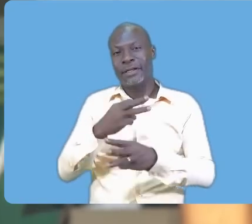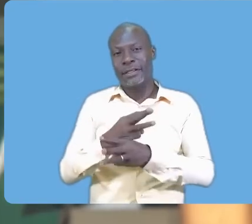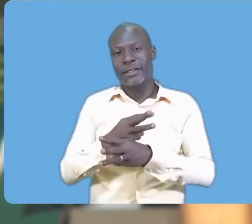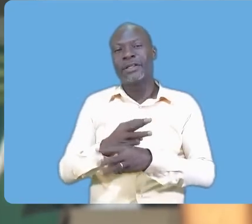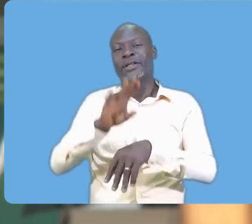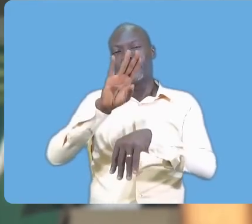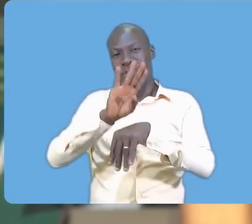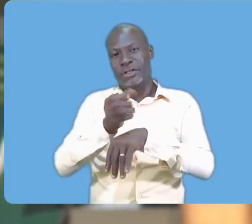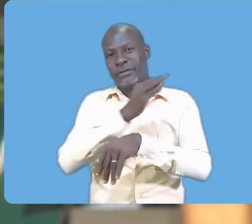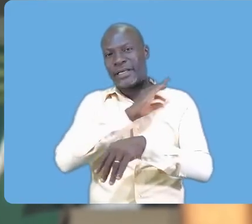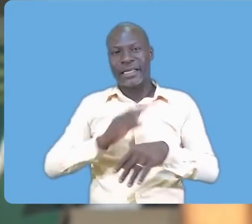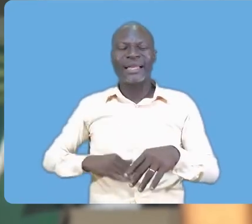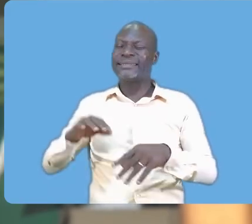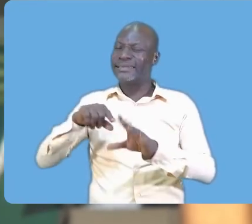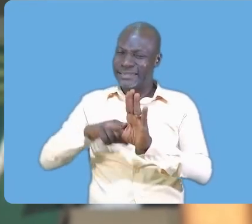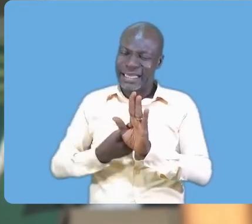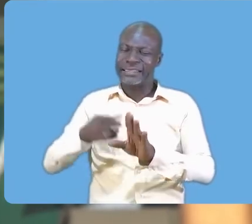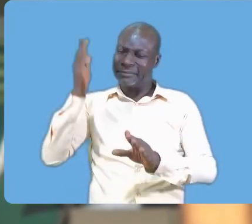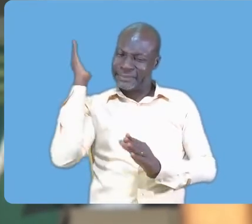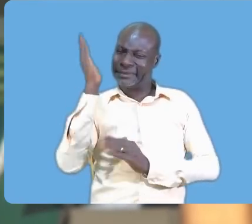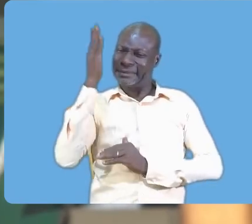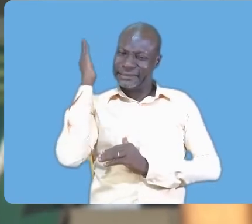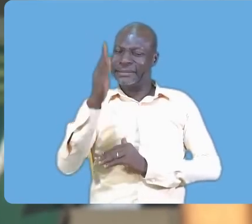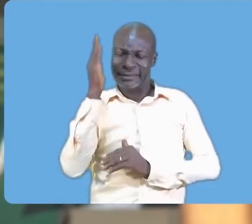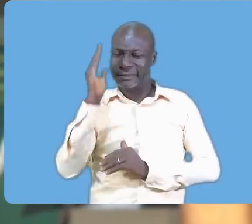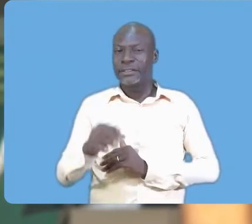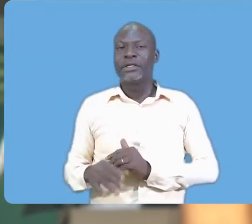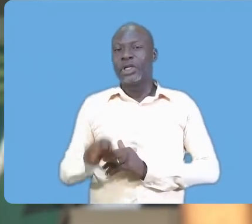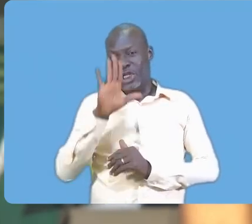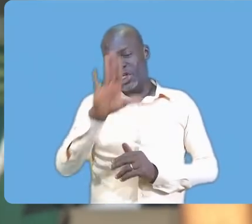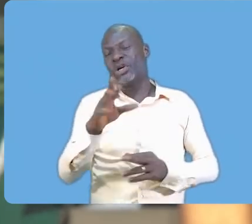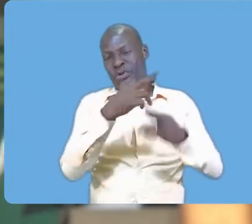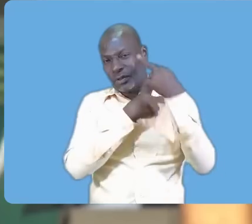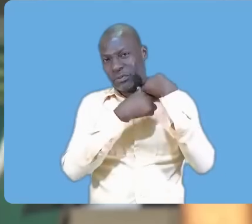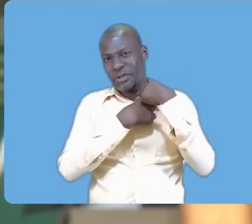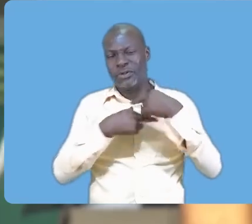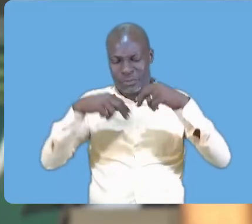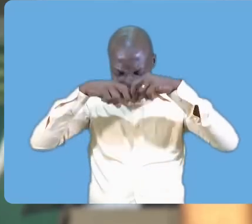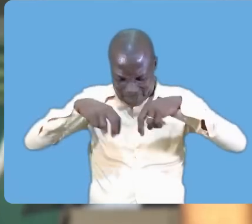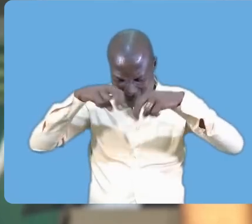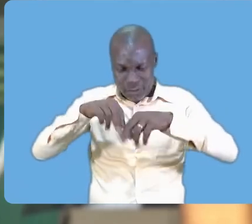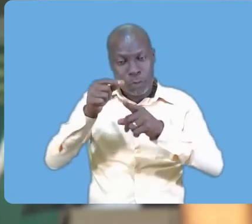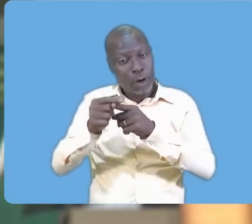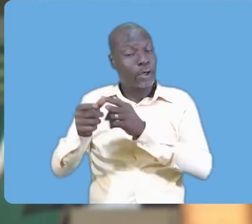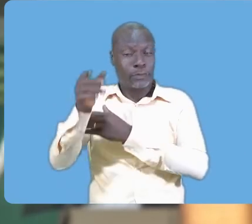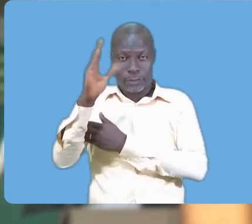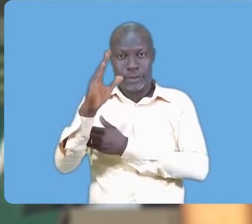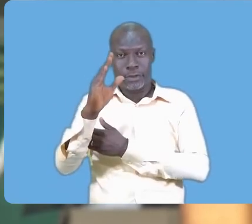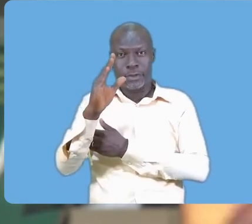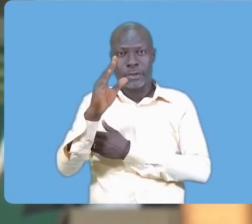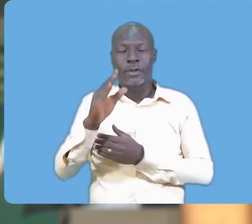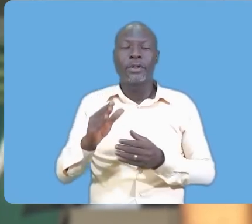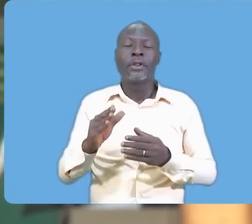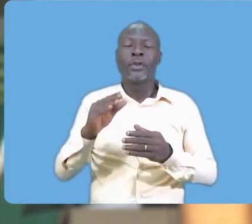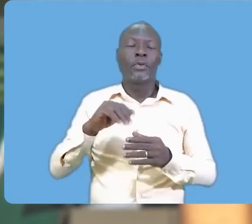of Christ, me free TMU and your net. And your responsibility. So she's showing your mere assembly moon who dear no crano. And your